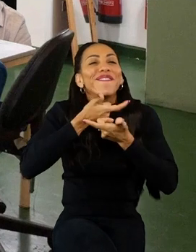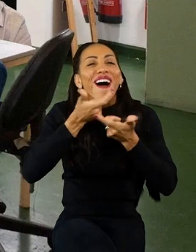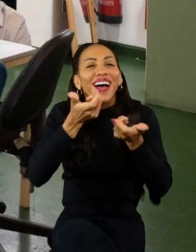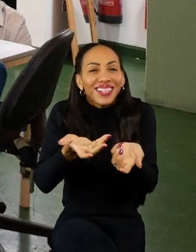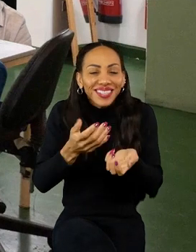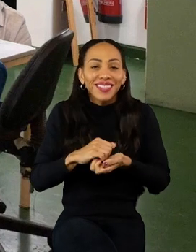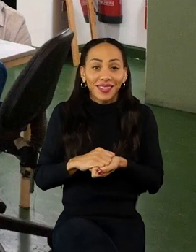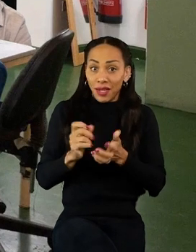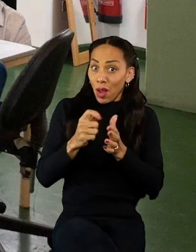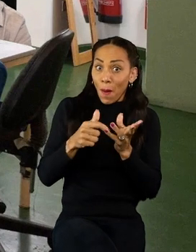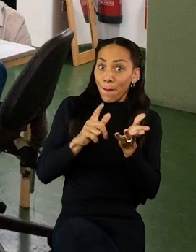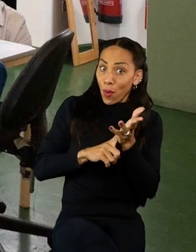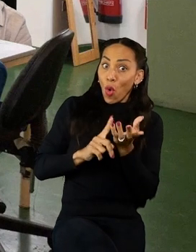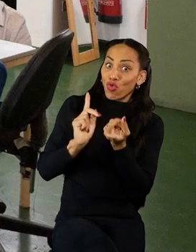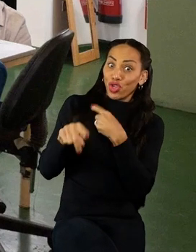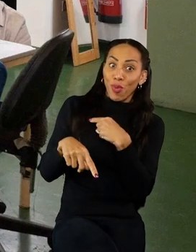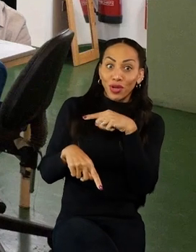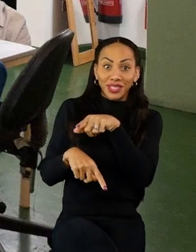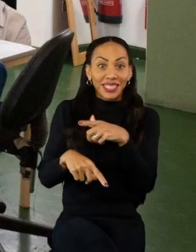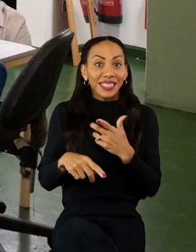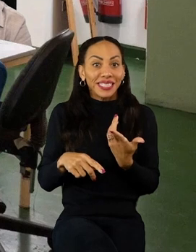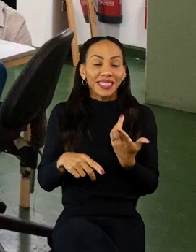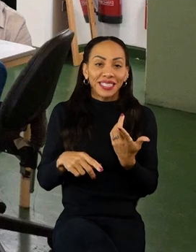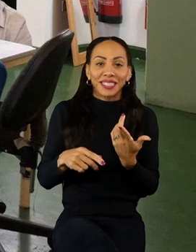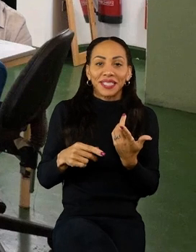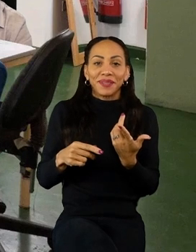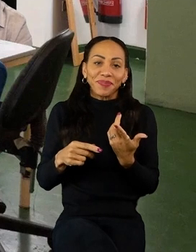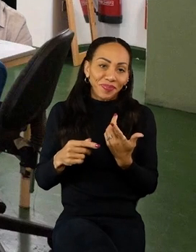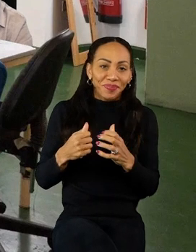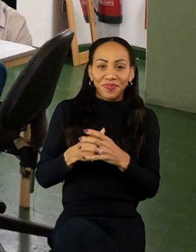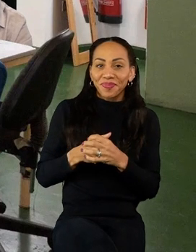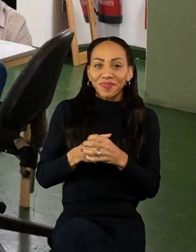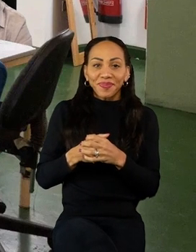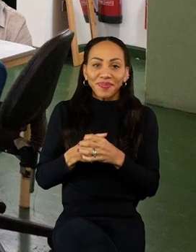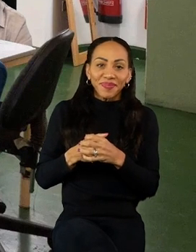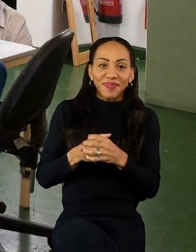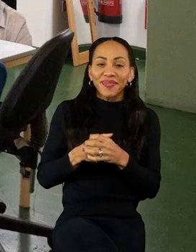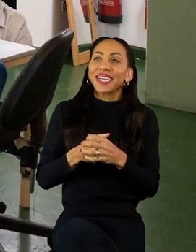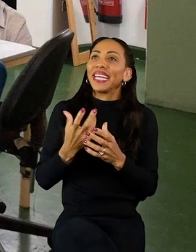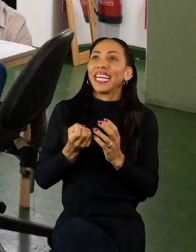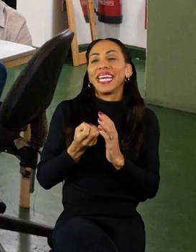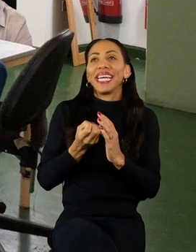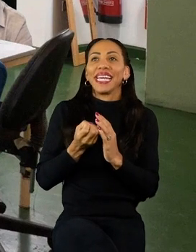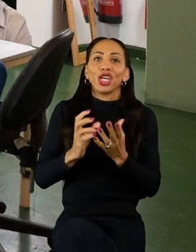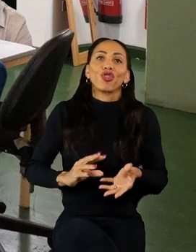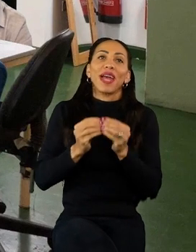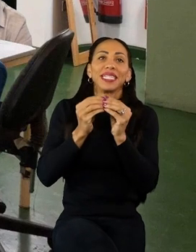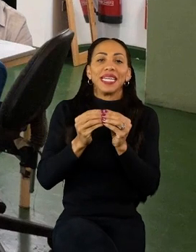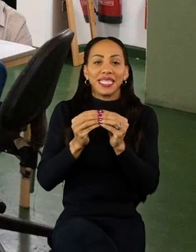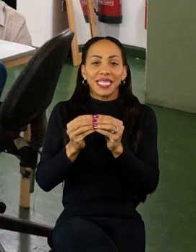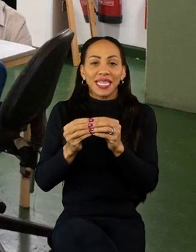fun, and Paul responded with sort of, I remember there was an acupuncture scene at one point. He